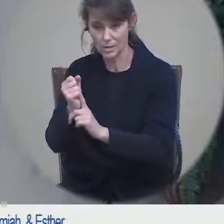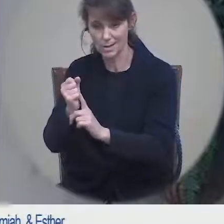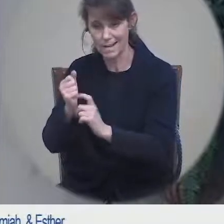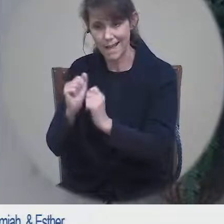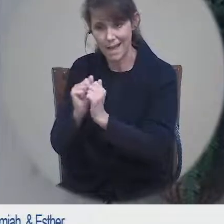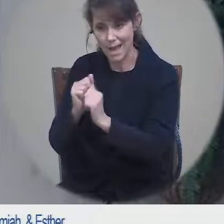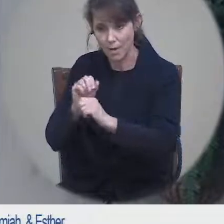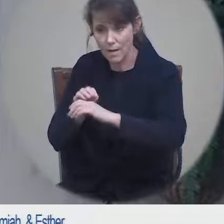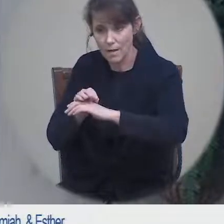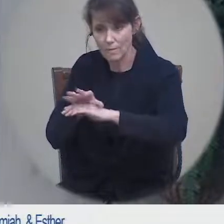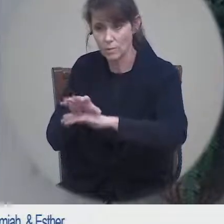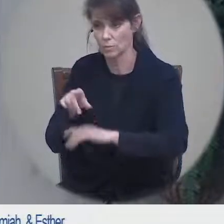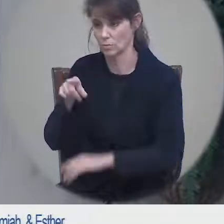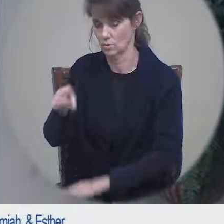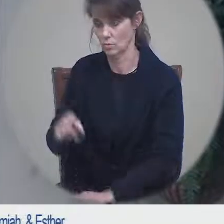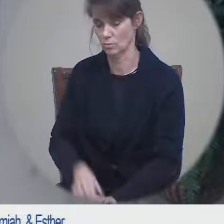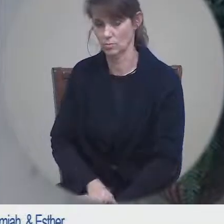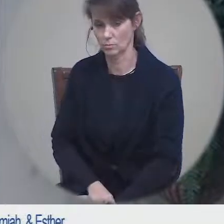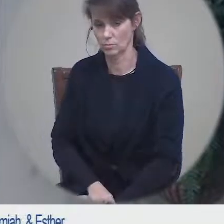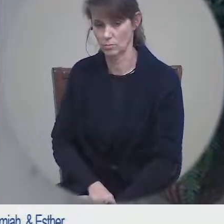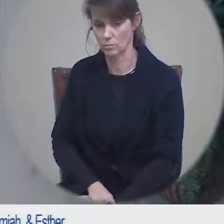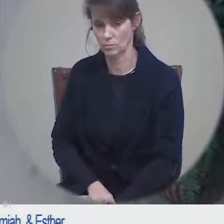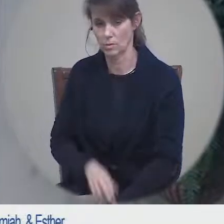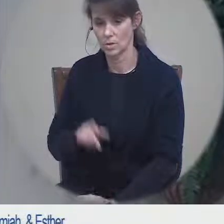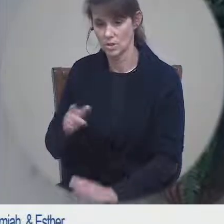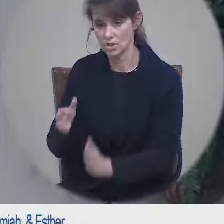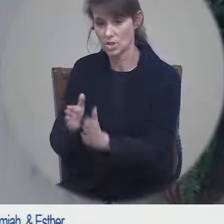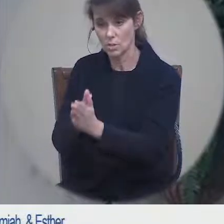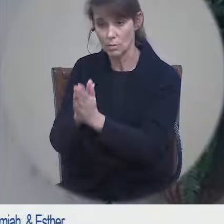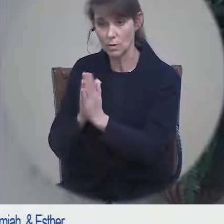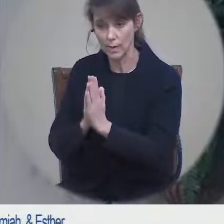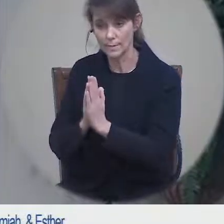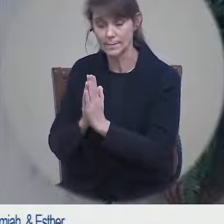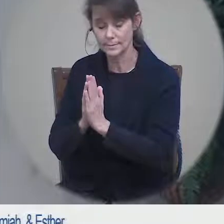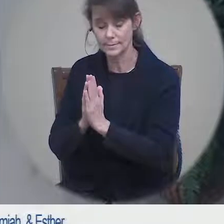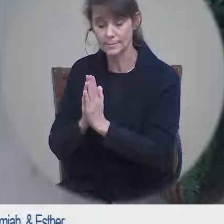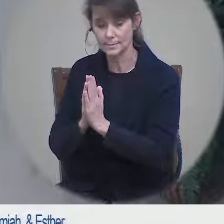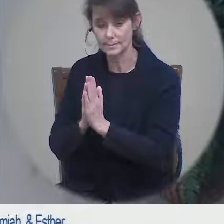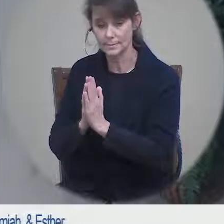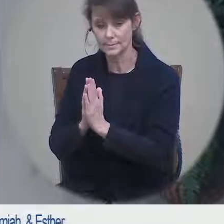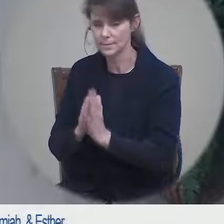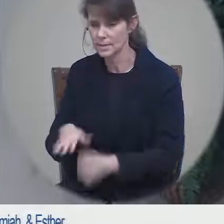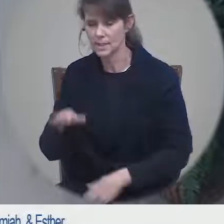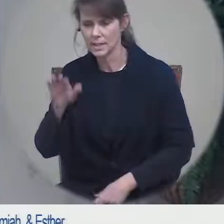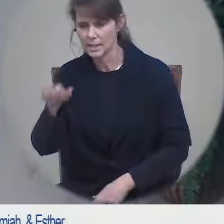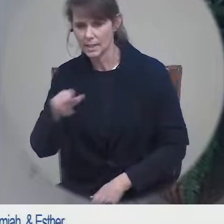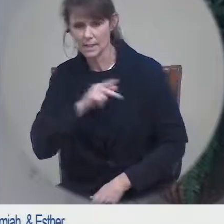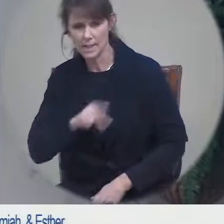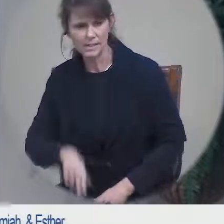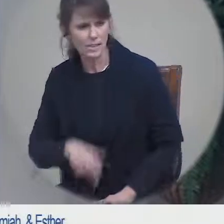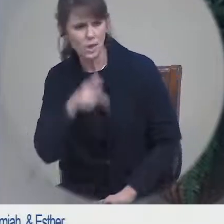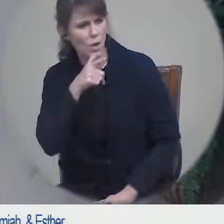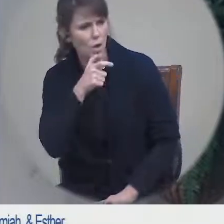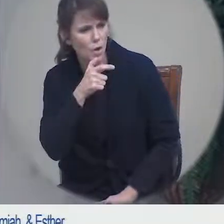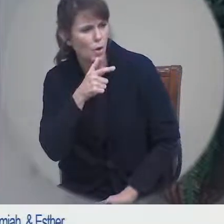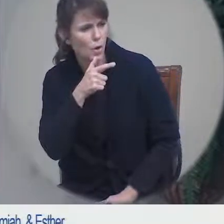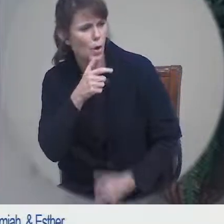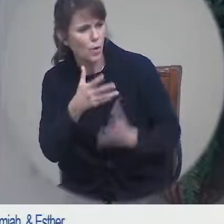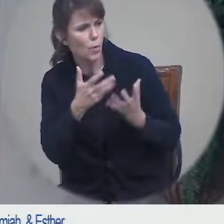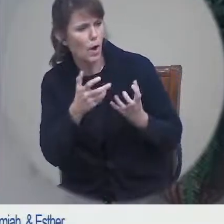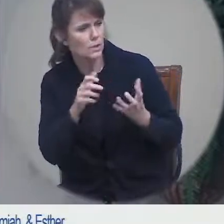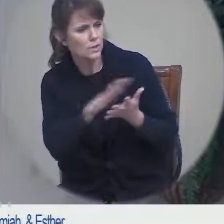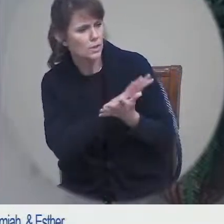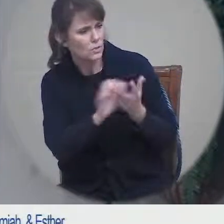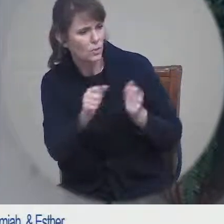this request, and finally King Ahasuerus says, "Who is this? Who is the villain?" And